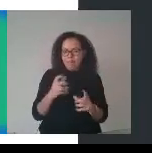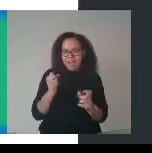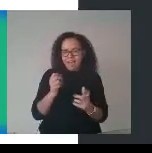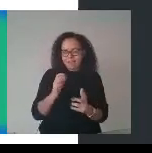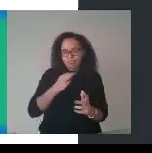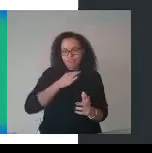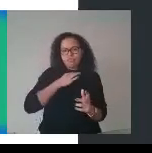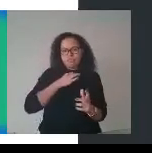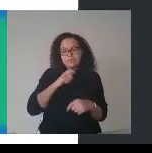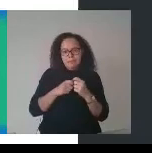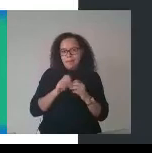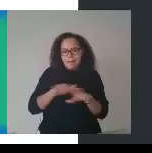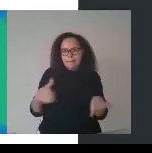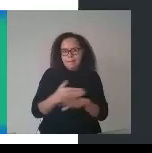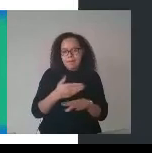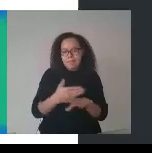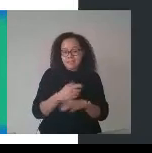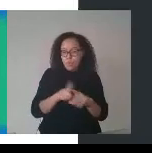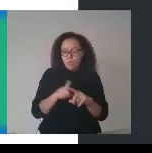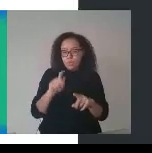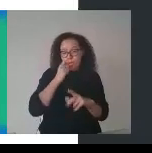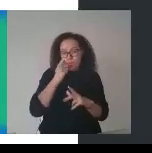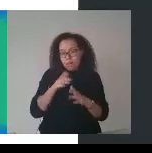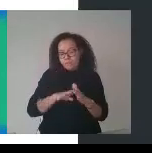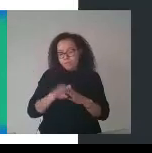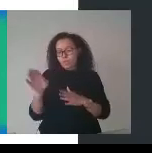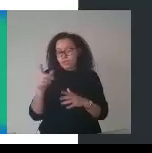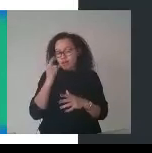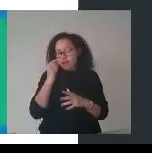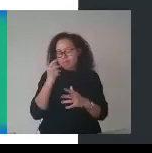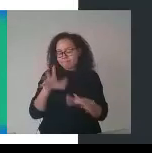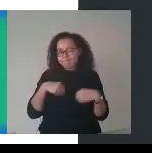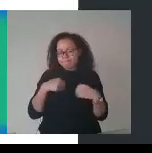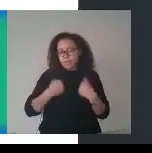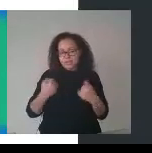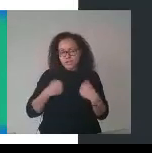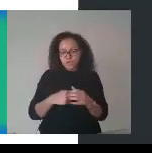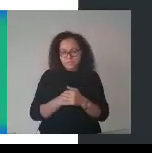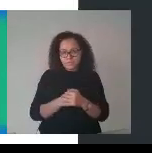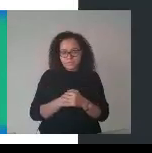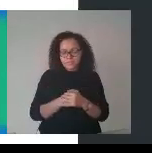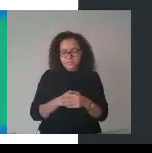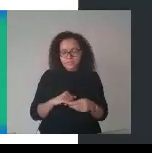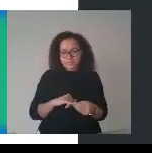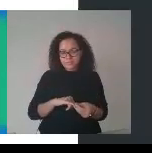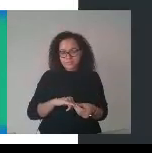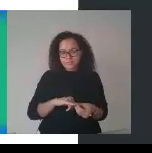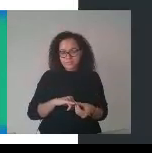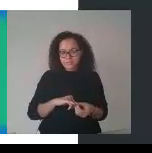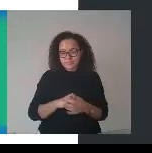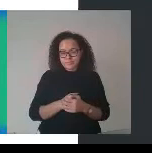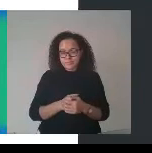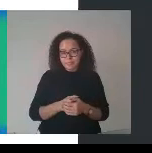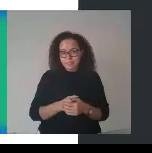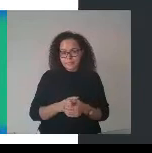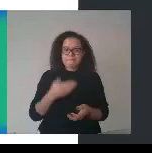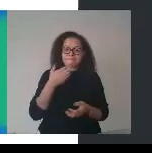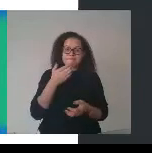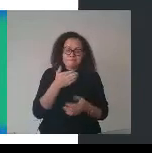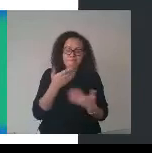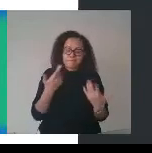but also developing MSK conditions. Next slide. And as highlighted by a study by UK Active, is